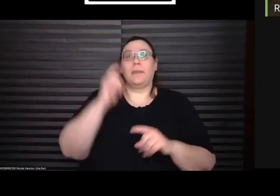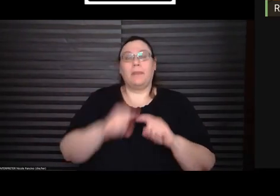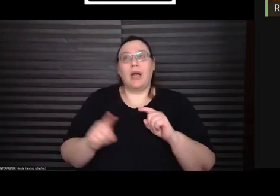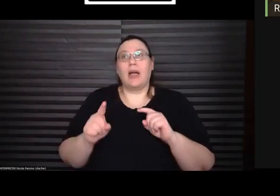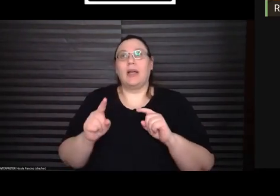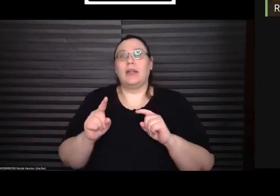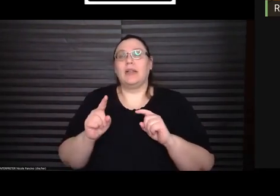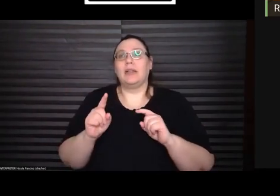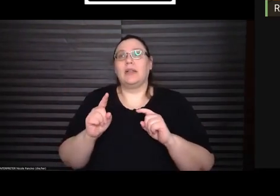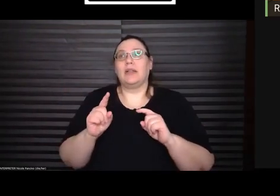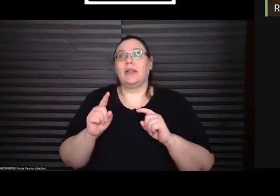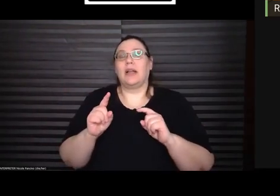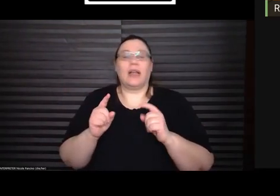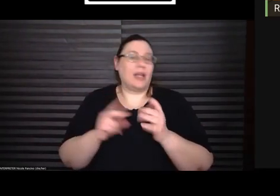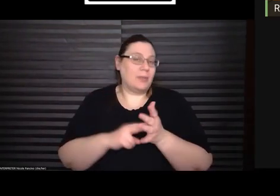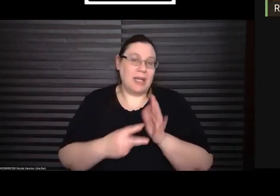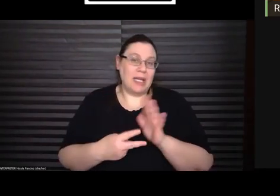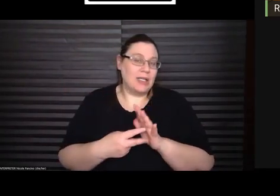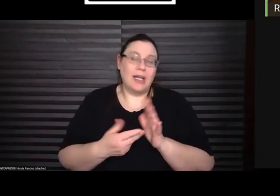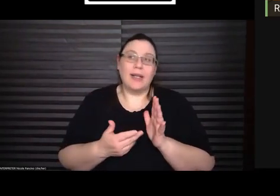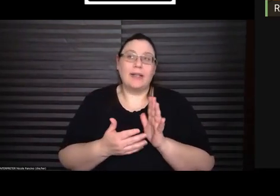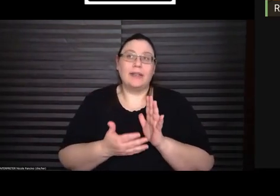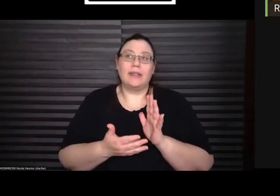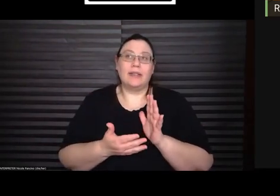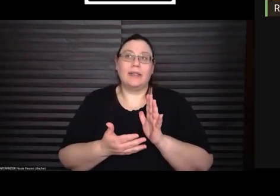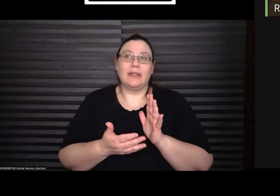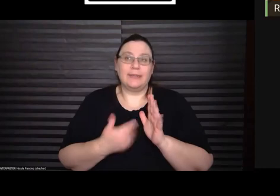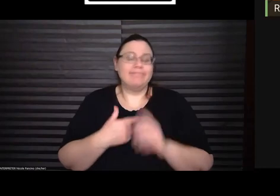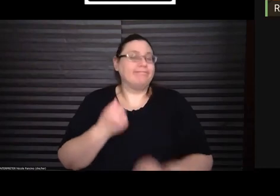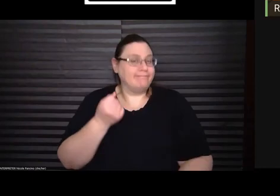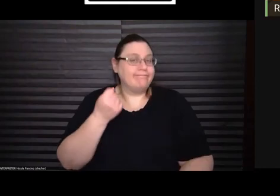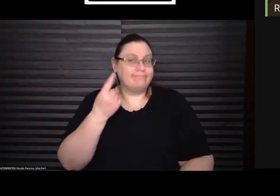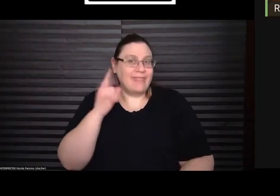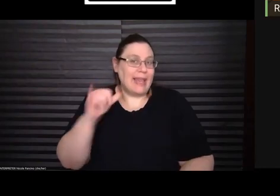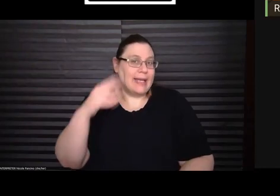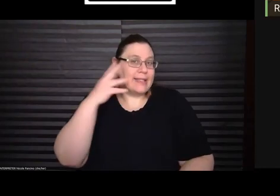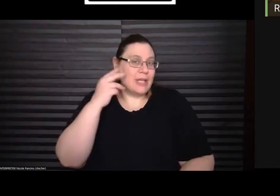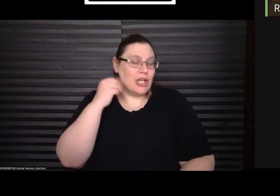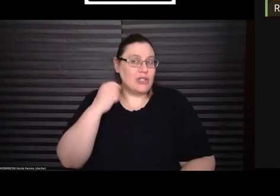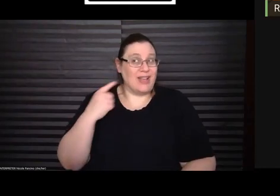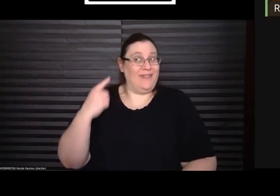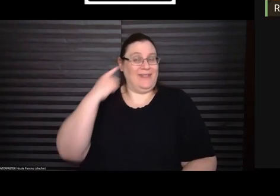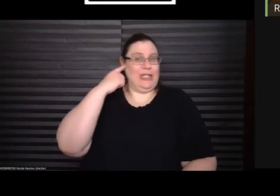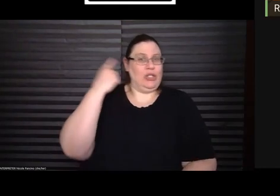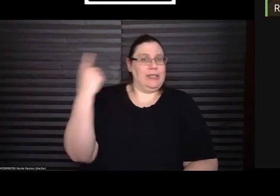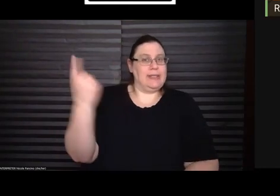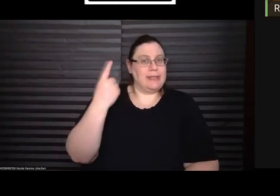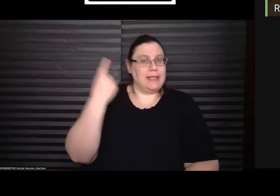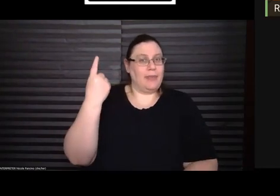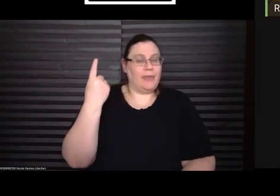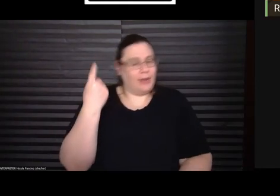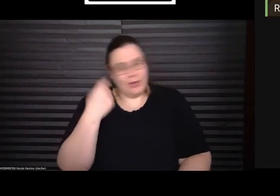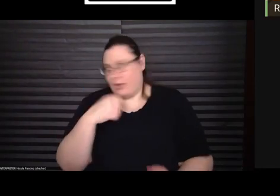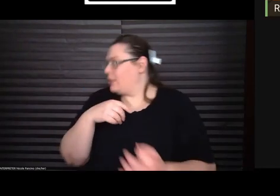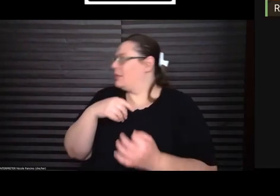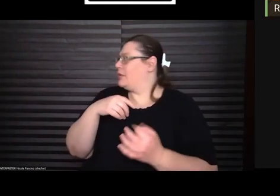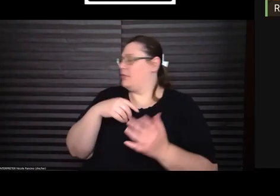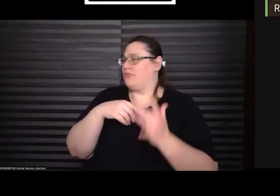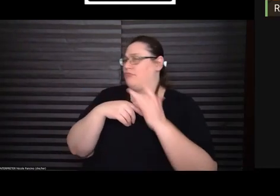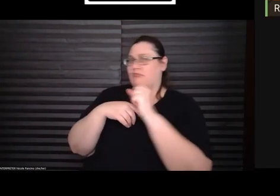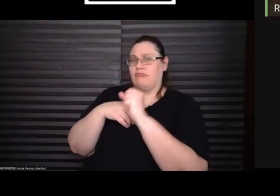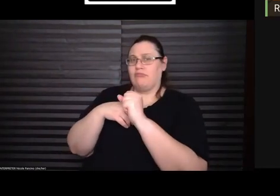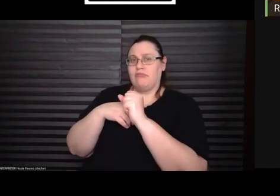was something that I really like understand that experience of hearing something and turning around and